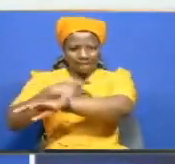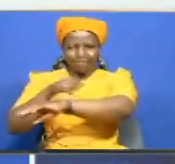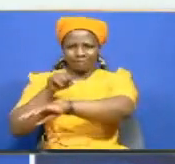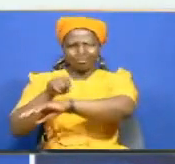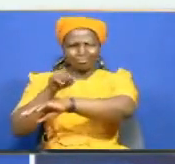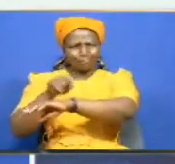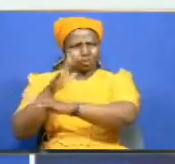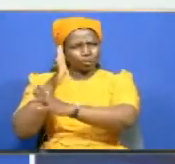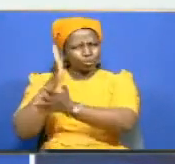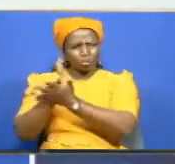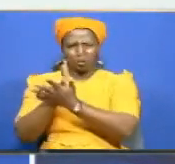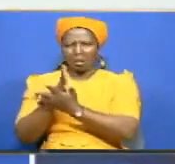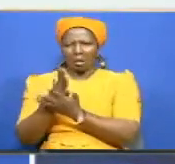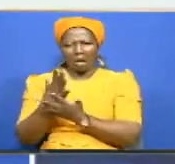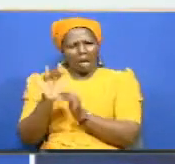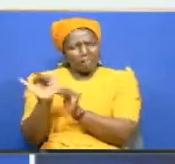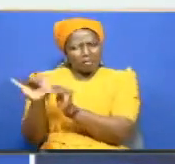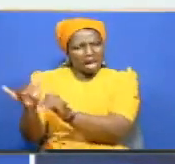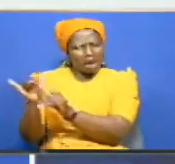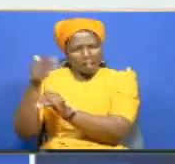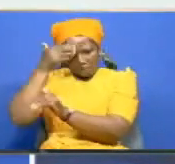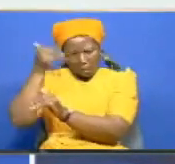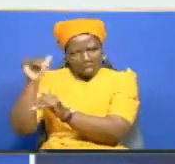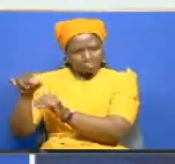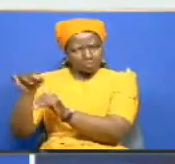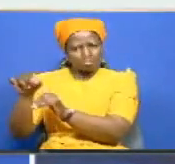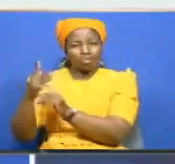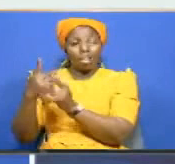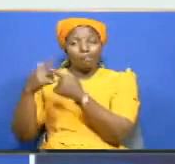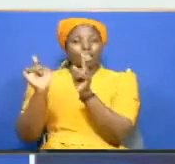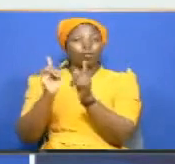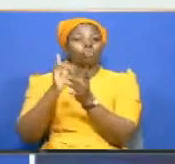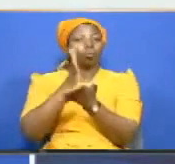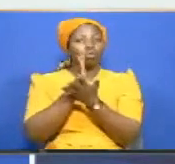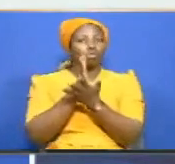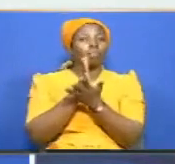back stage, as you said. But unfortunately,